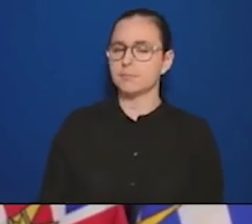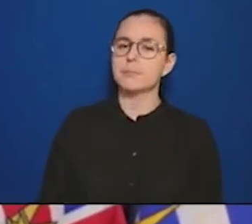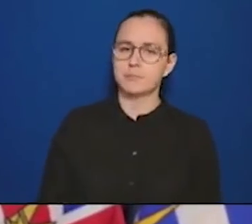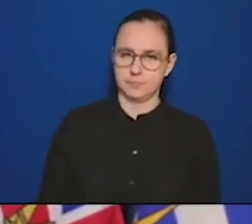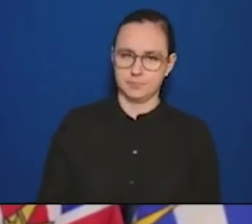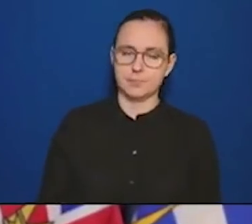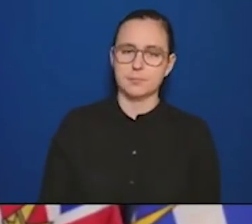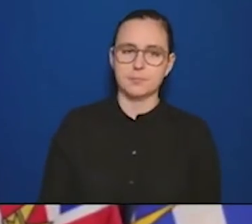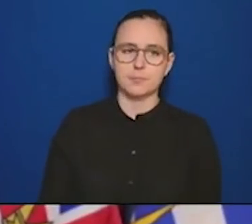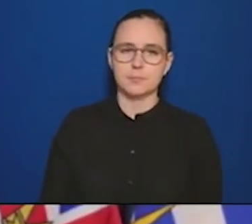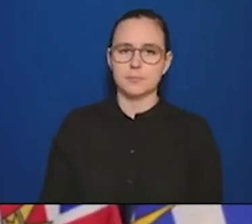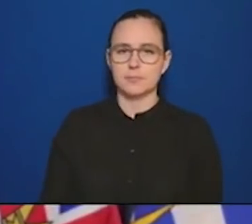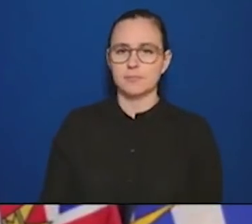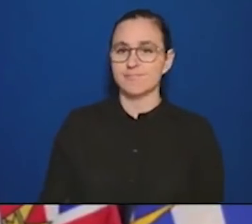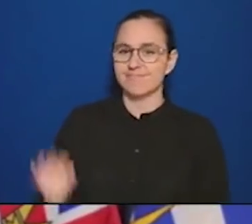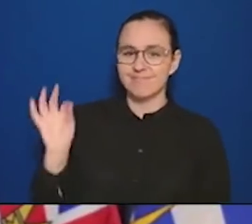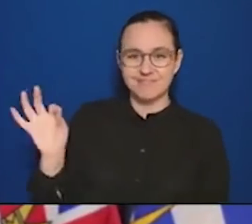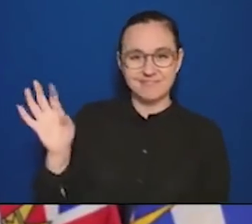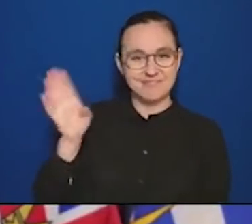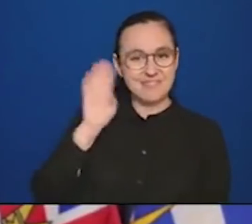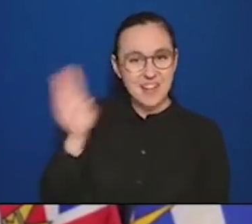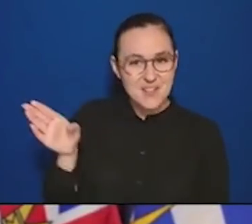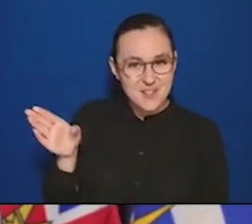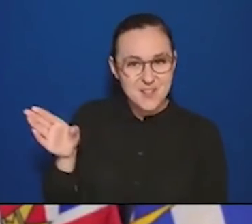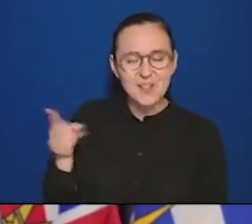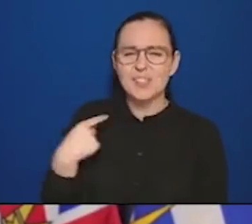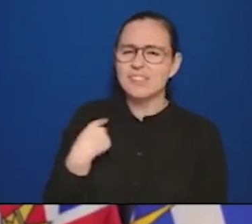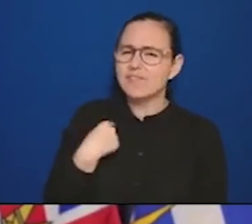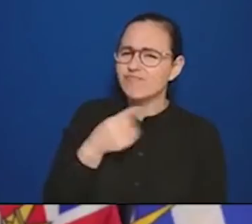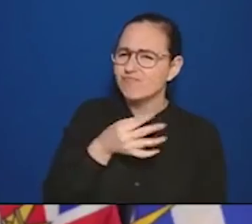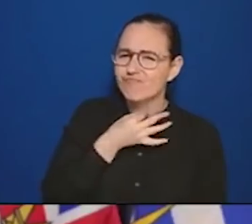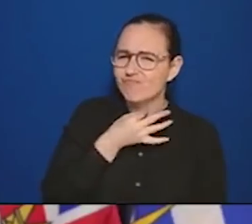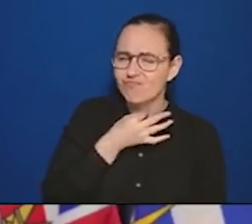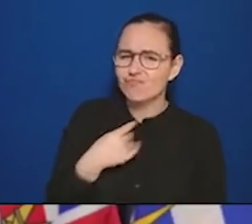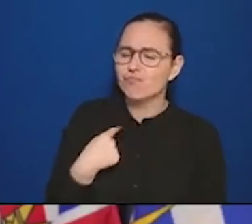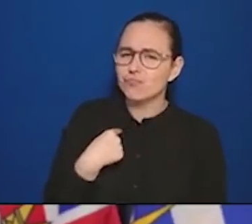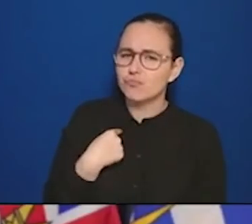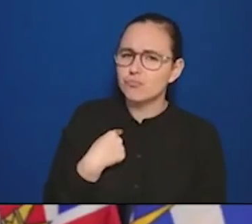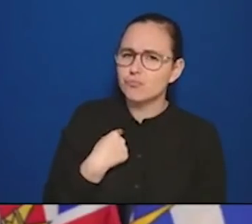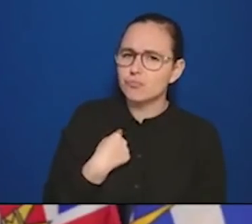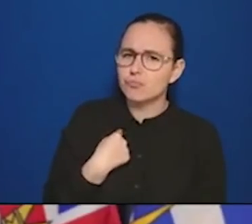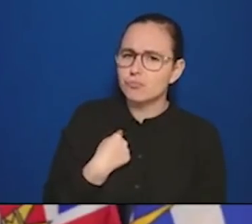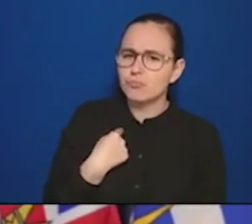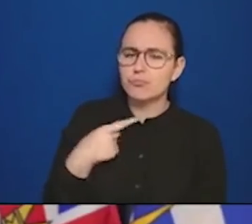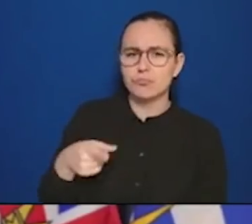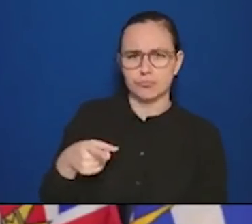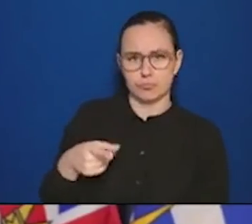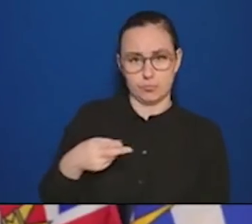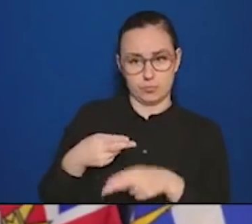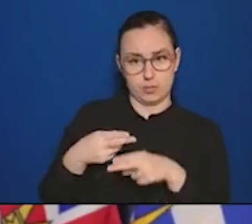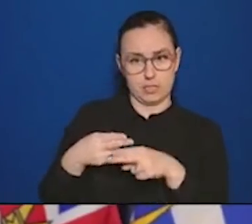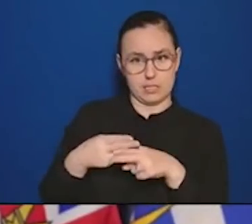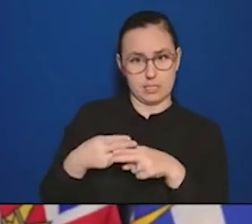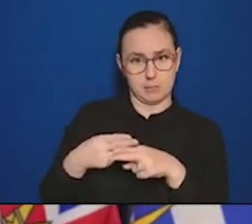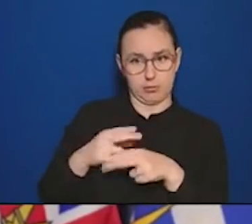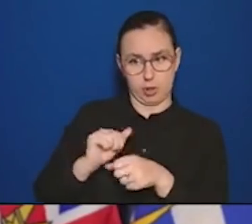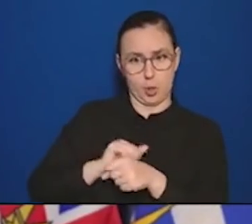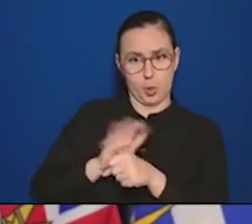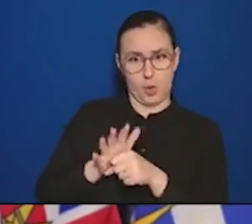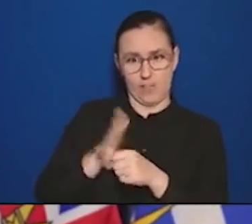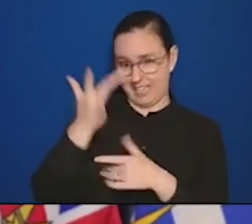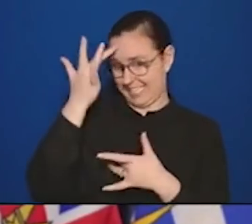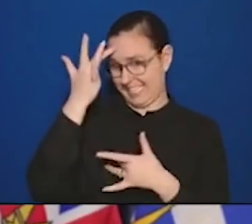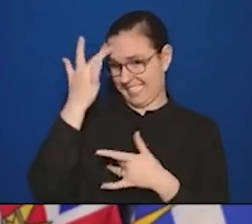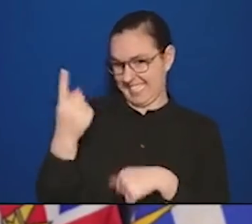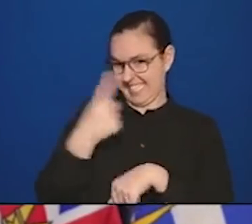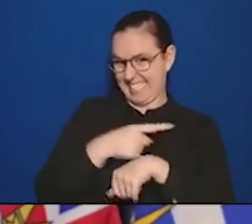Hi there. I'm just wondering about the COVID, the temporary sick day program. We know